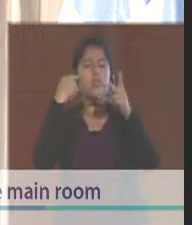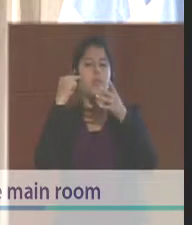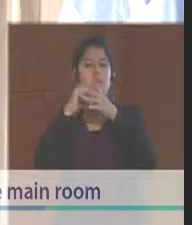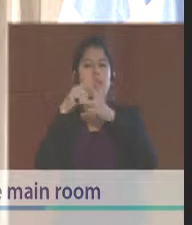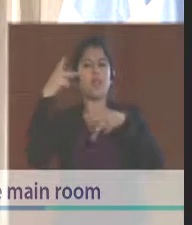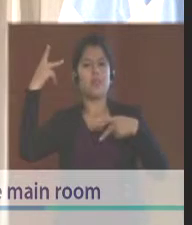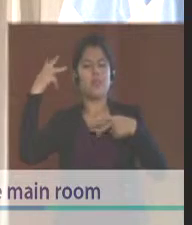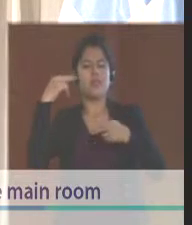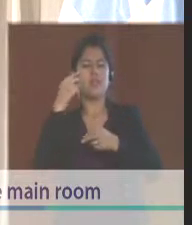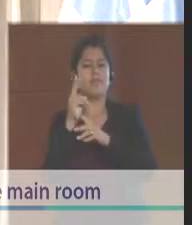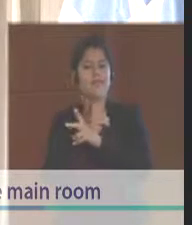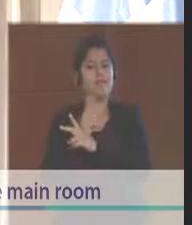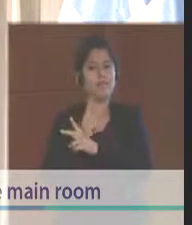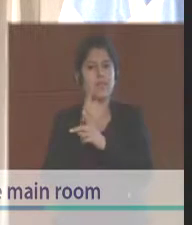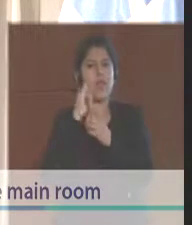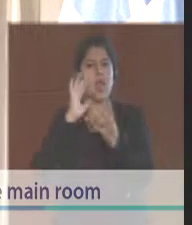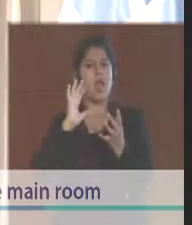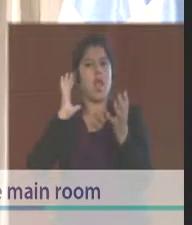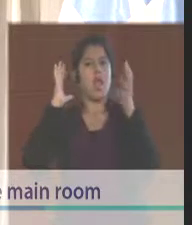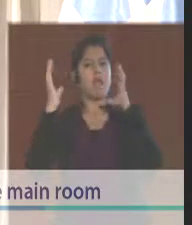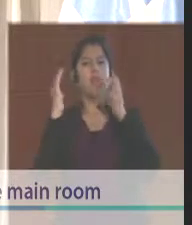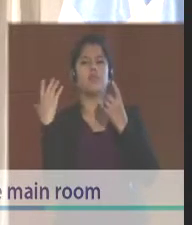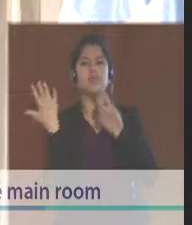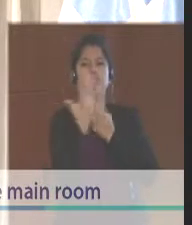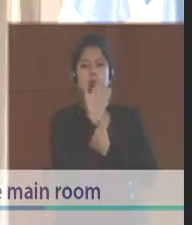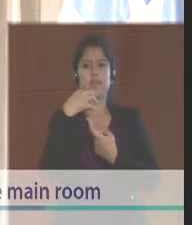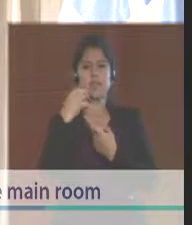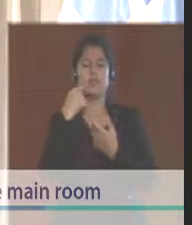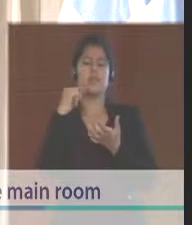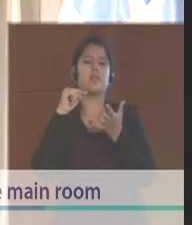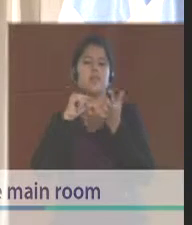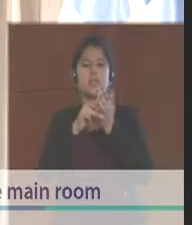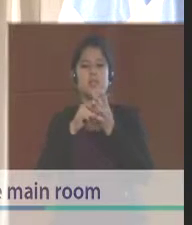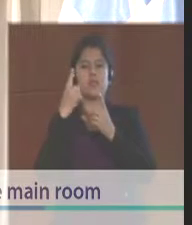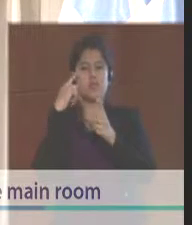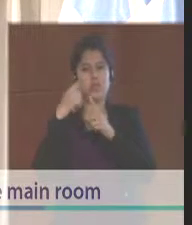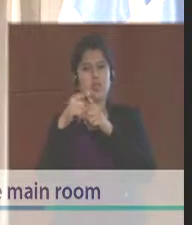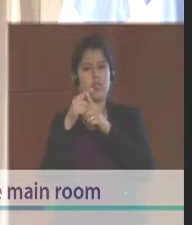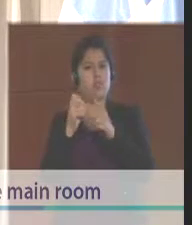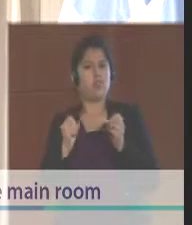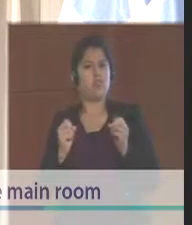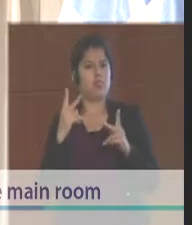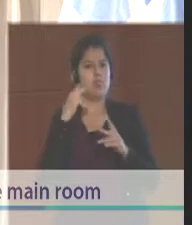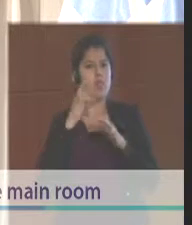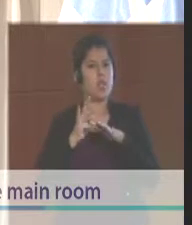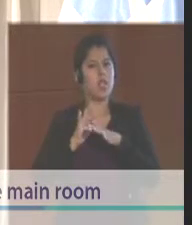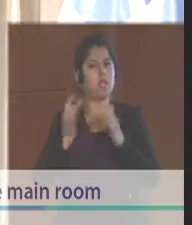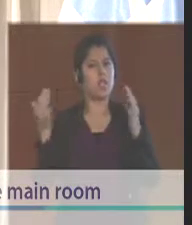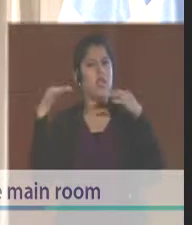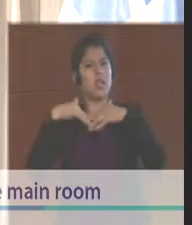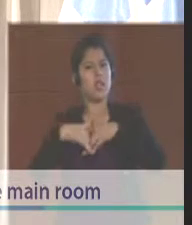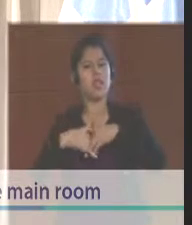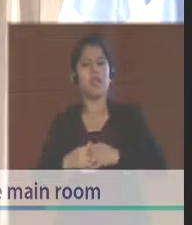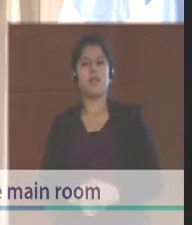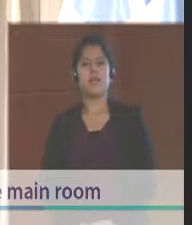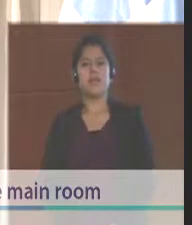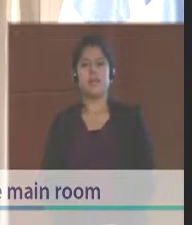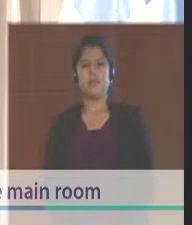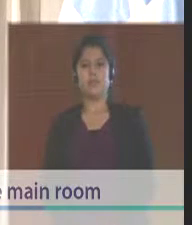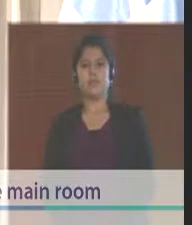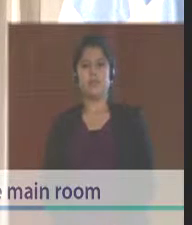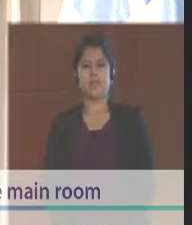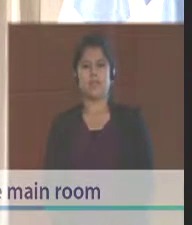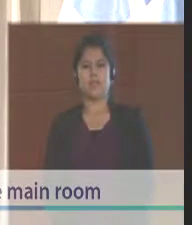policies related to climate change are included as a factor to increase the potential